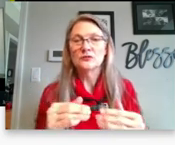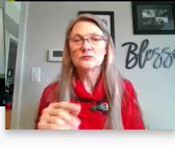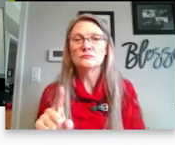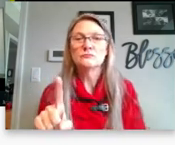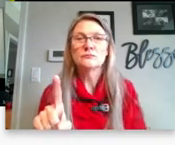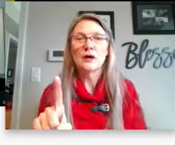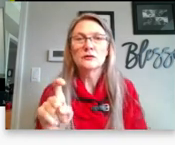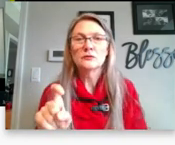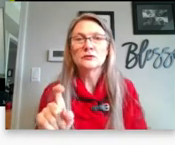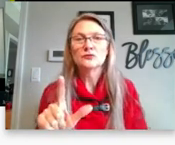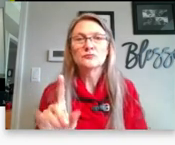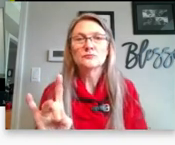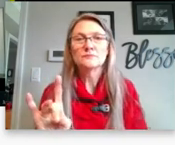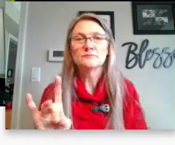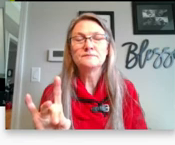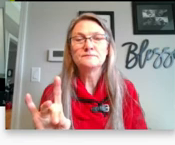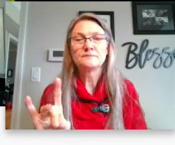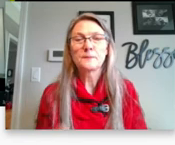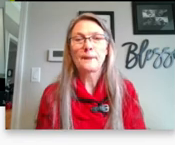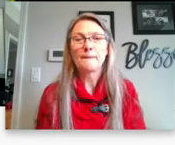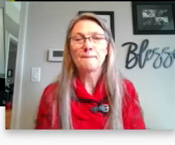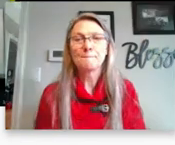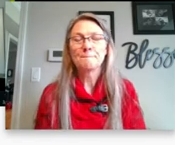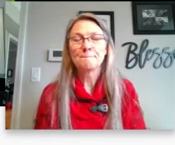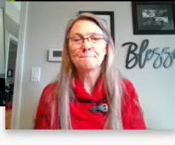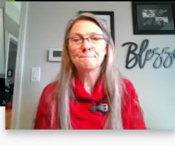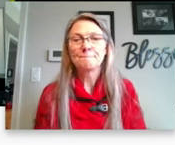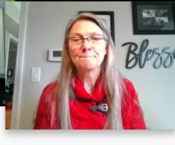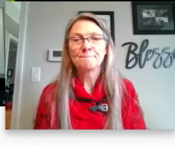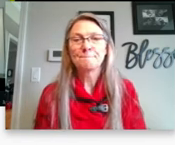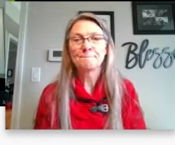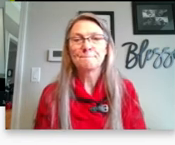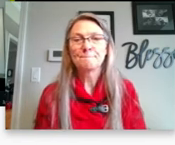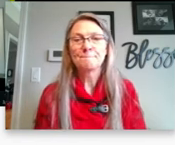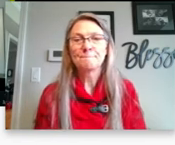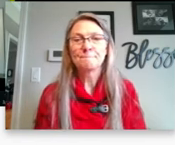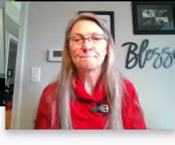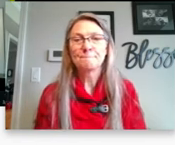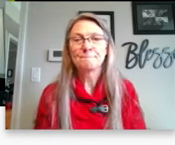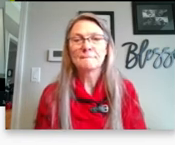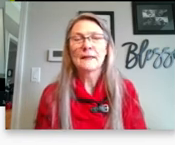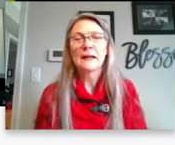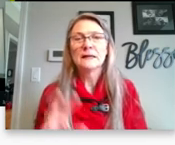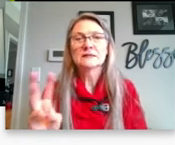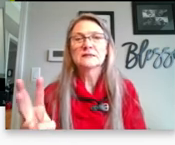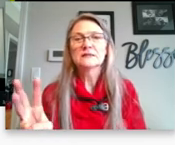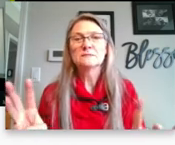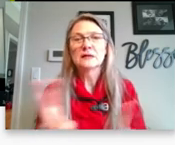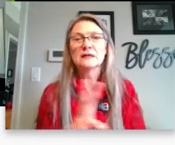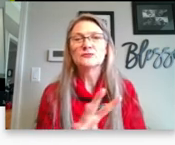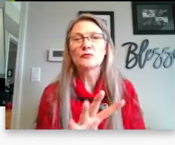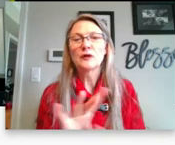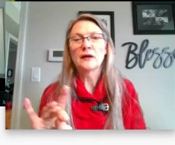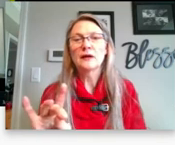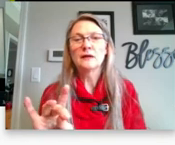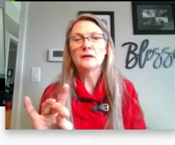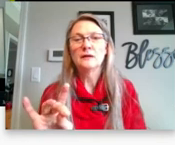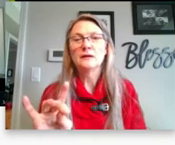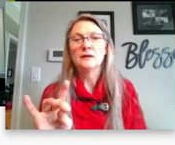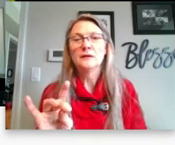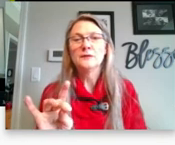and write that vertically for myself. You know that 6 times 8 is 48. Oops.